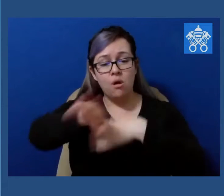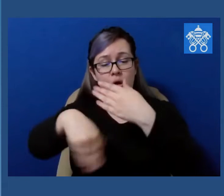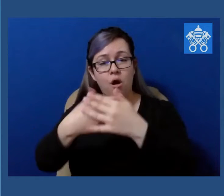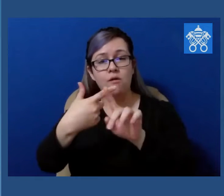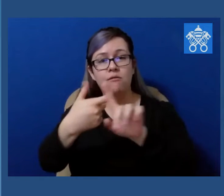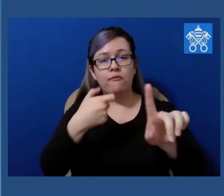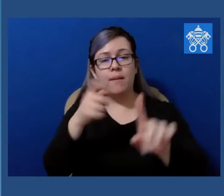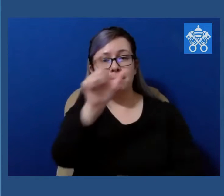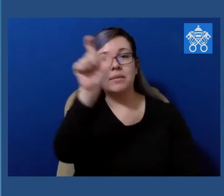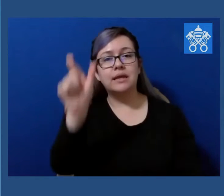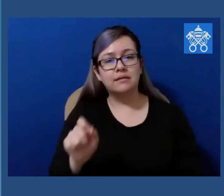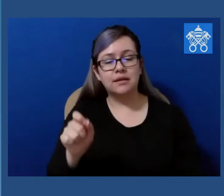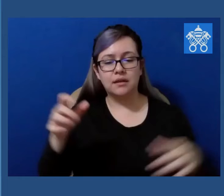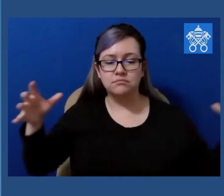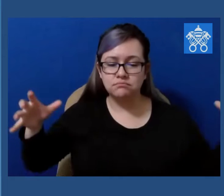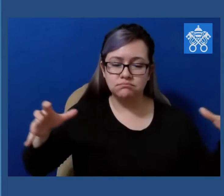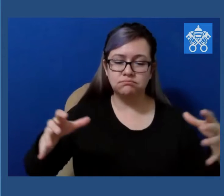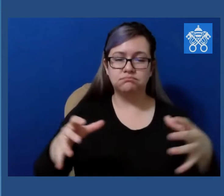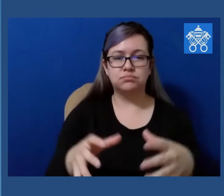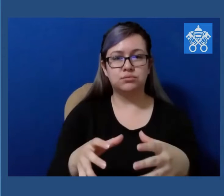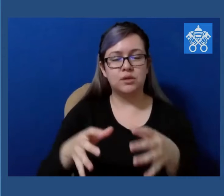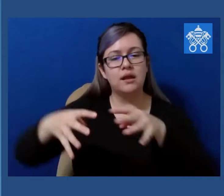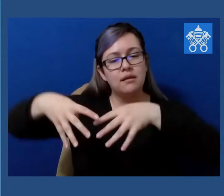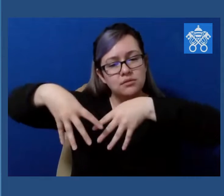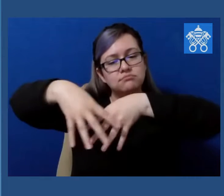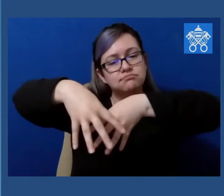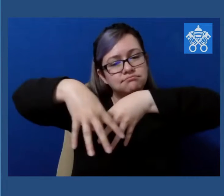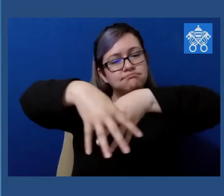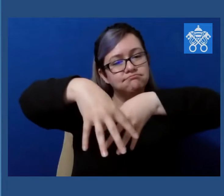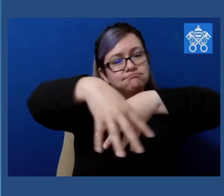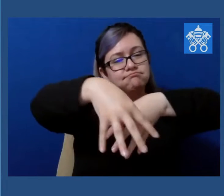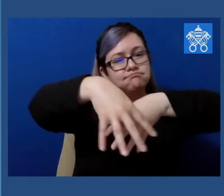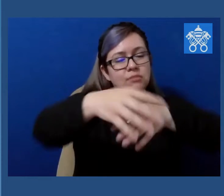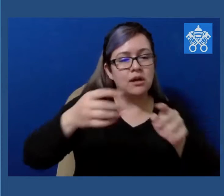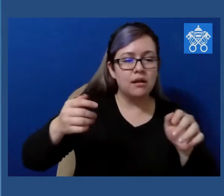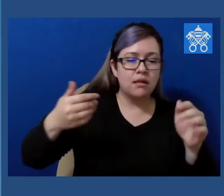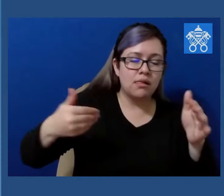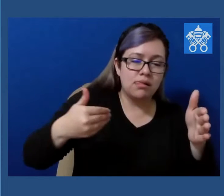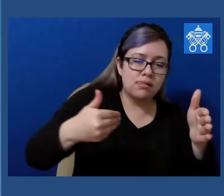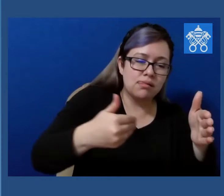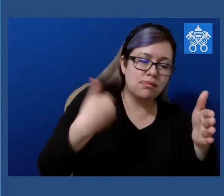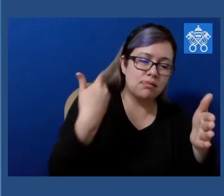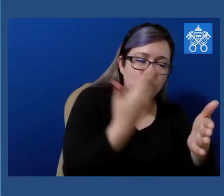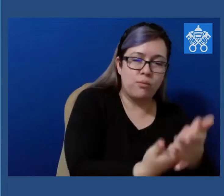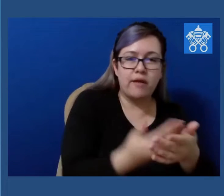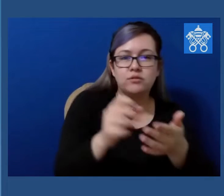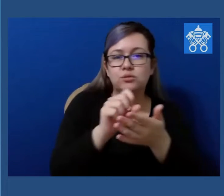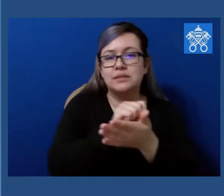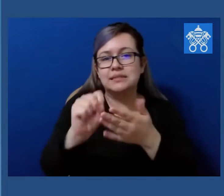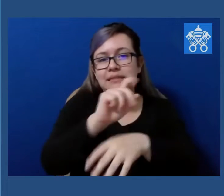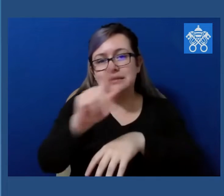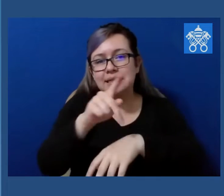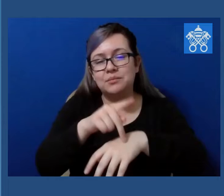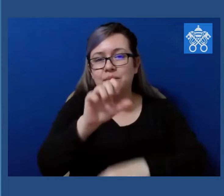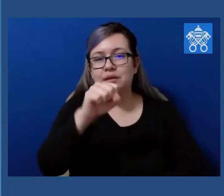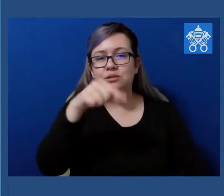all come from Italy, and they've all joined together today and made a procession down the Via della Conciliazione toward St. Peter's Square, where they